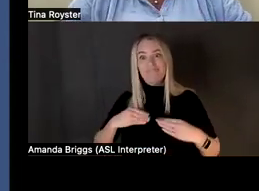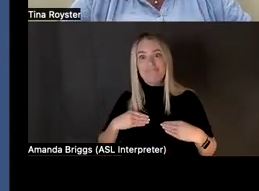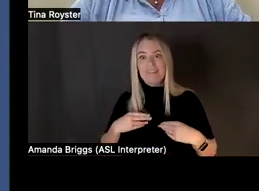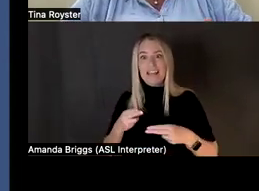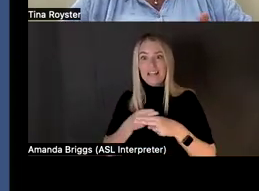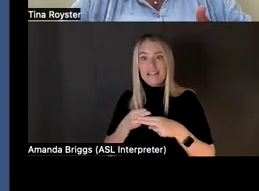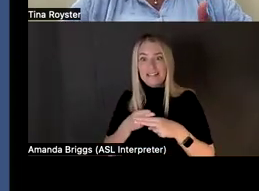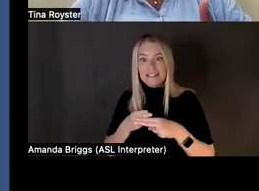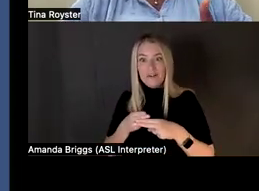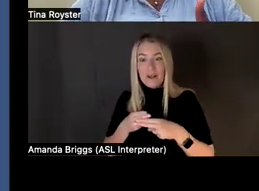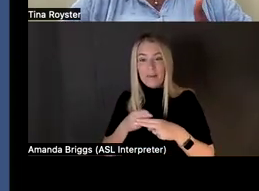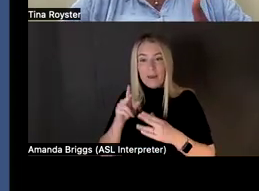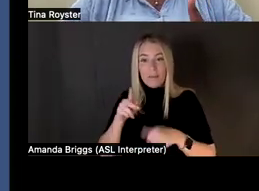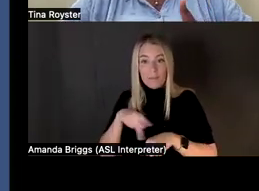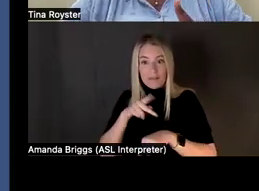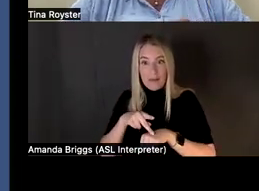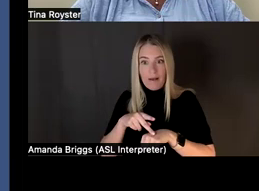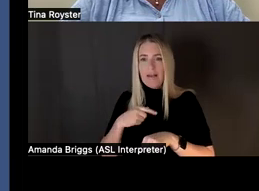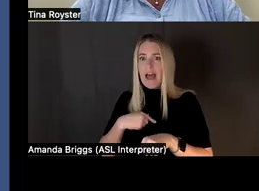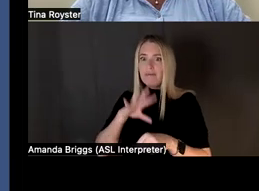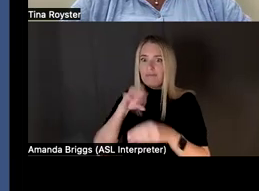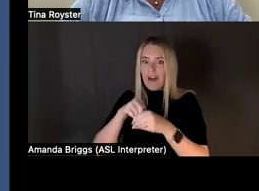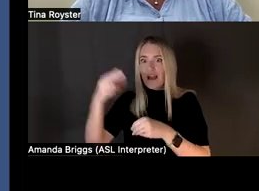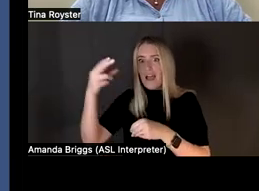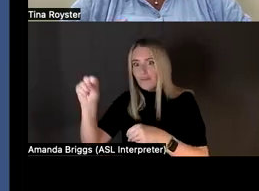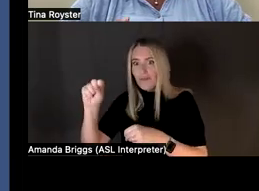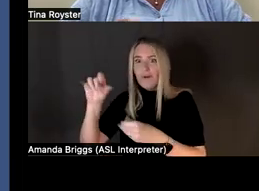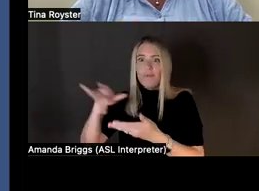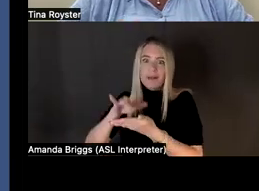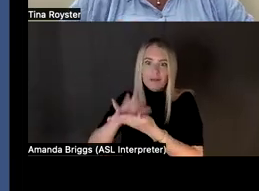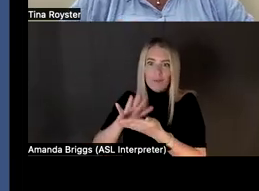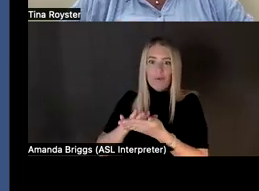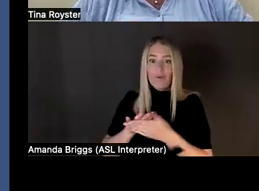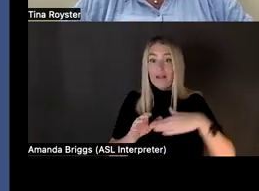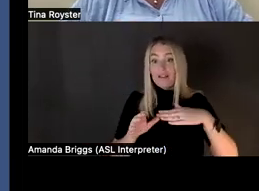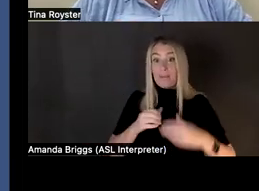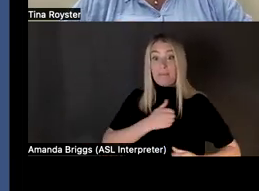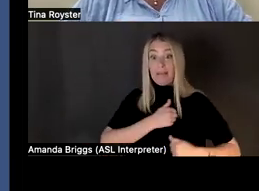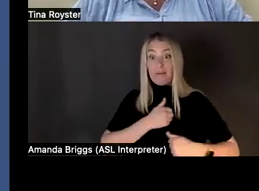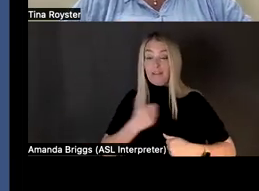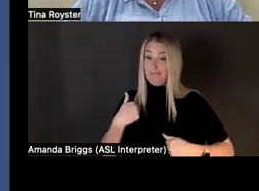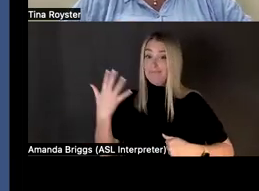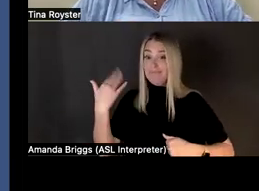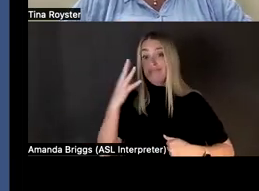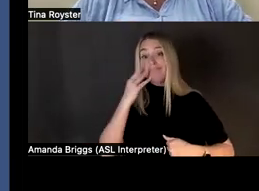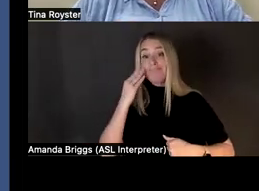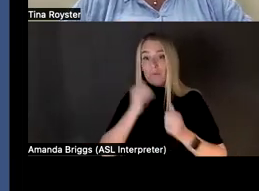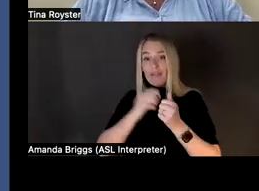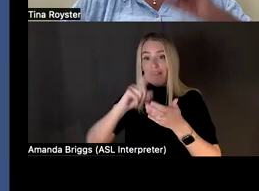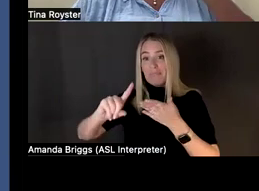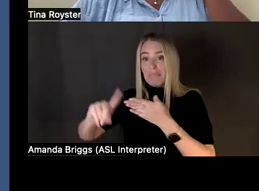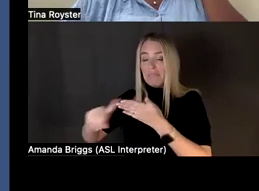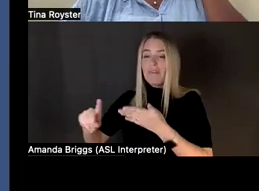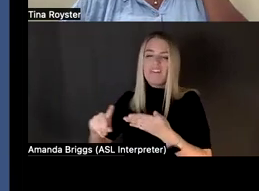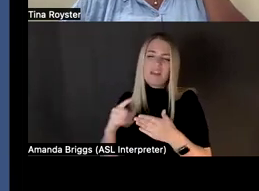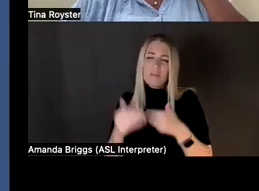investigations both at the high school level, middle school level, and even in the military. And generally the process is fairly the